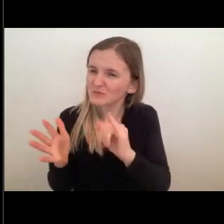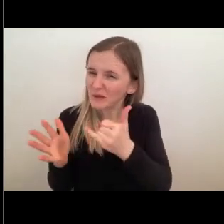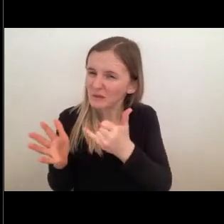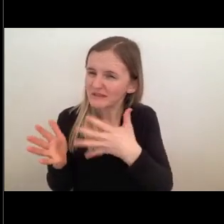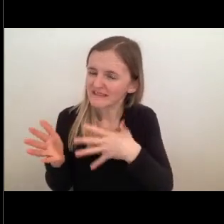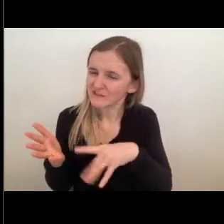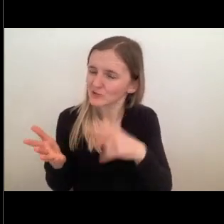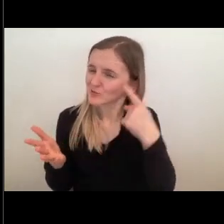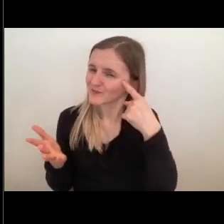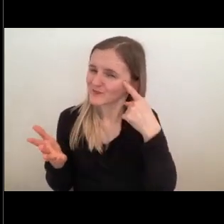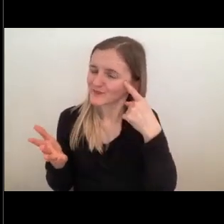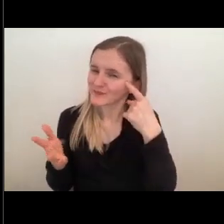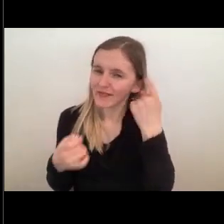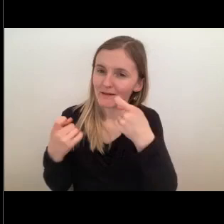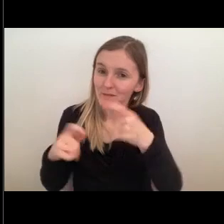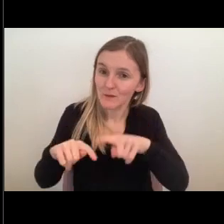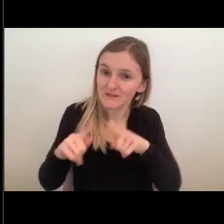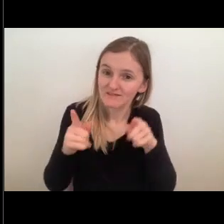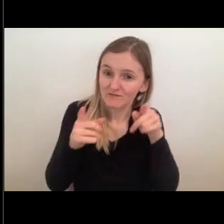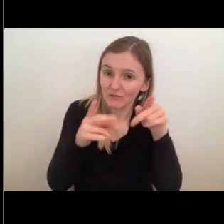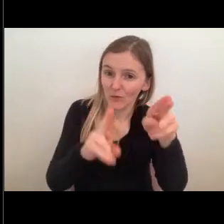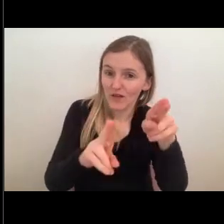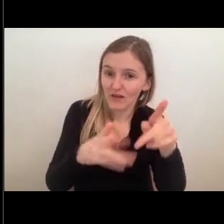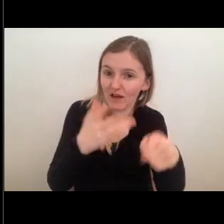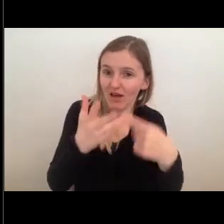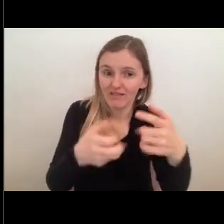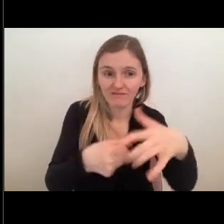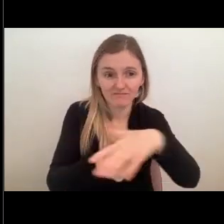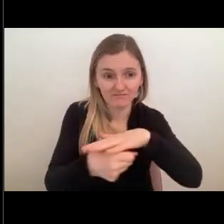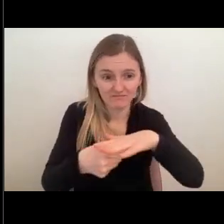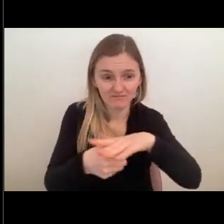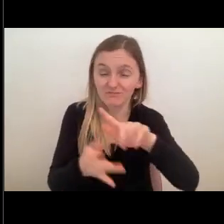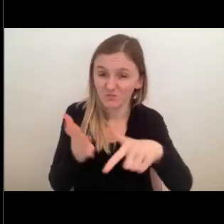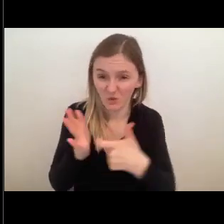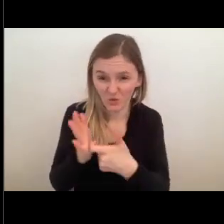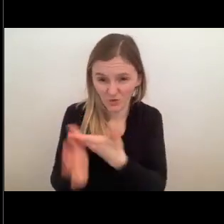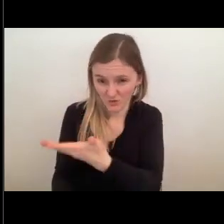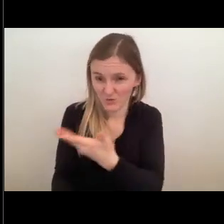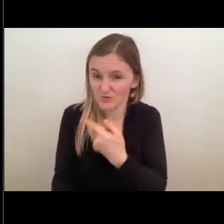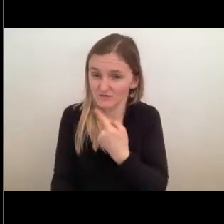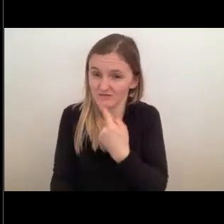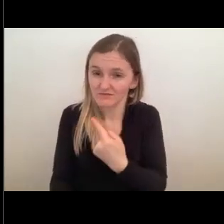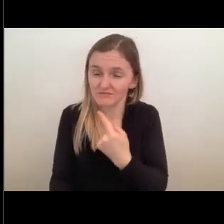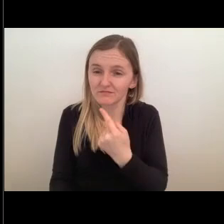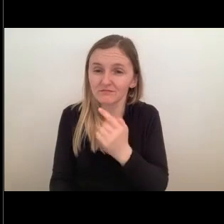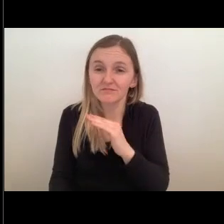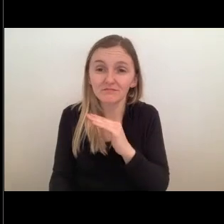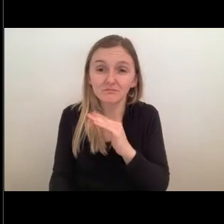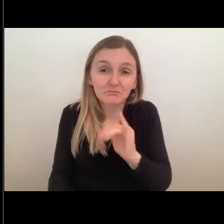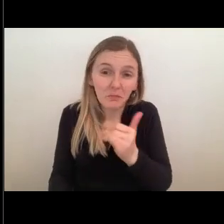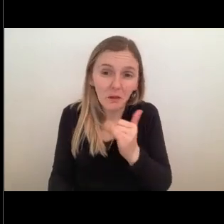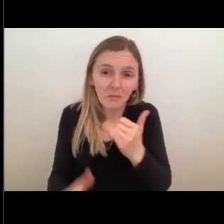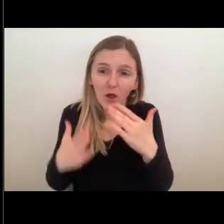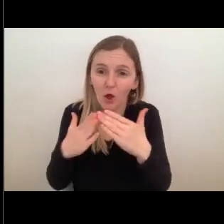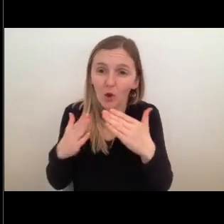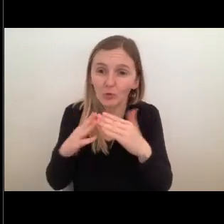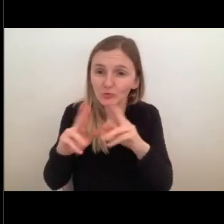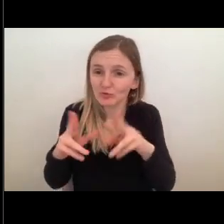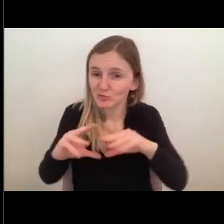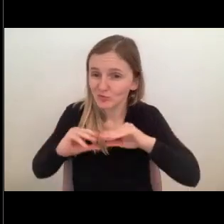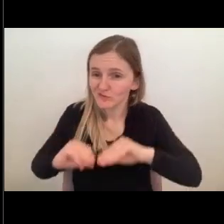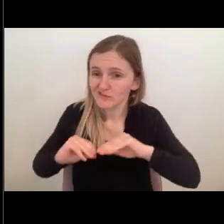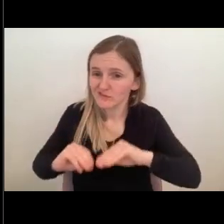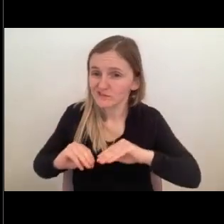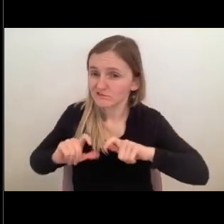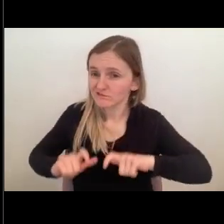alternative setting, or maybe consider, like you've said, whether that needs to be homeschooled